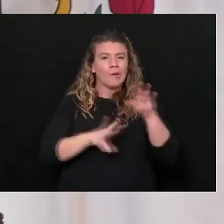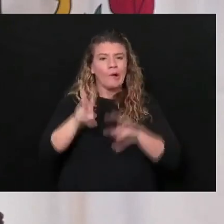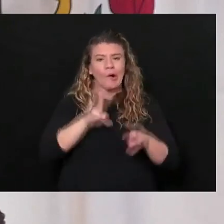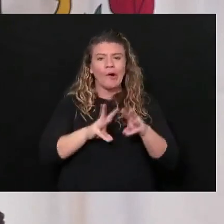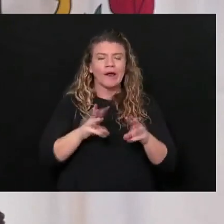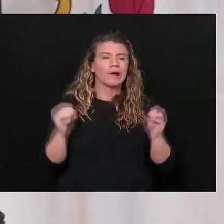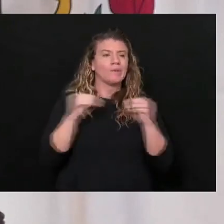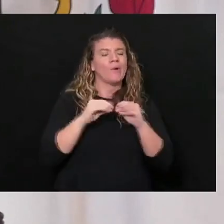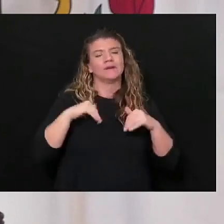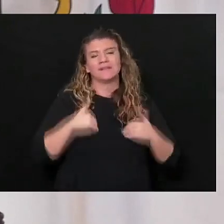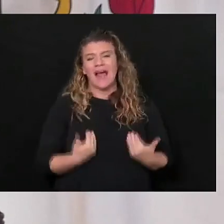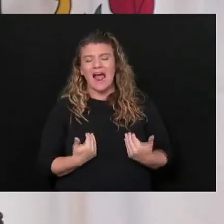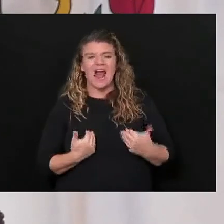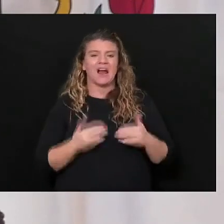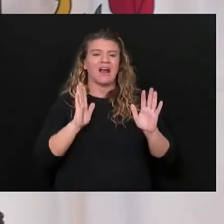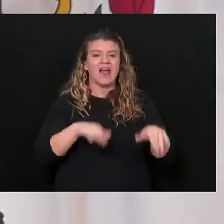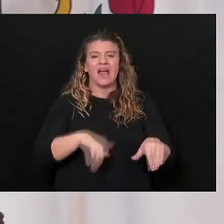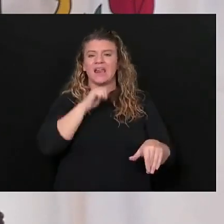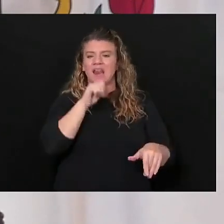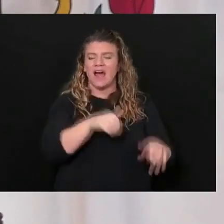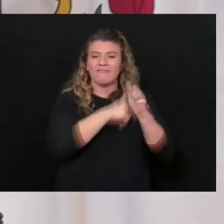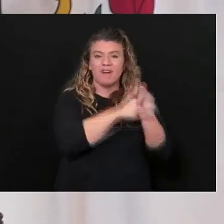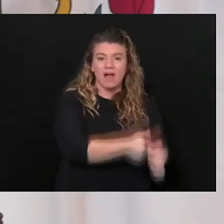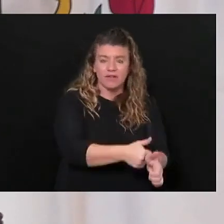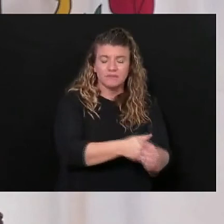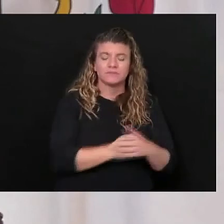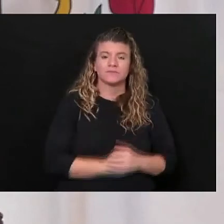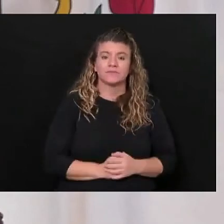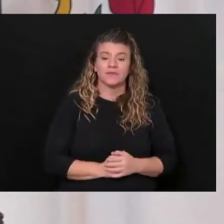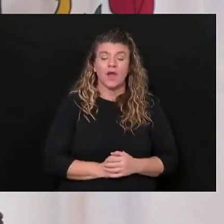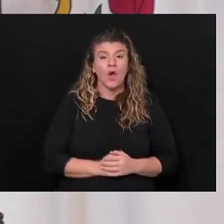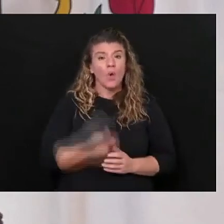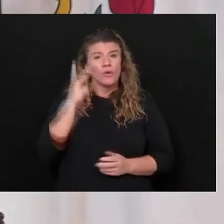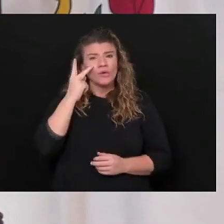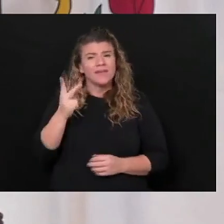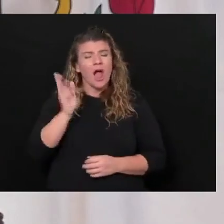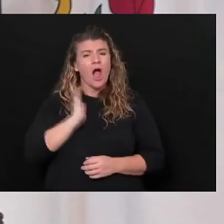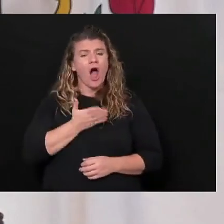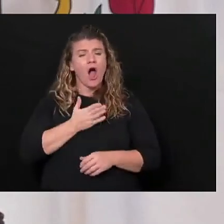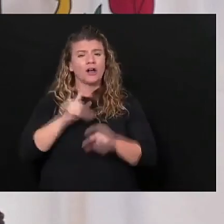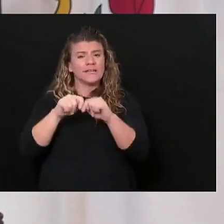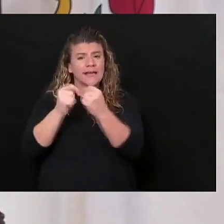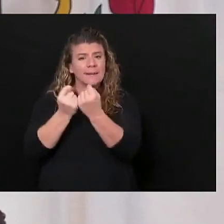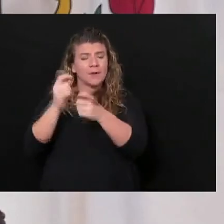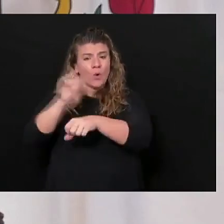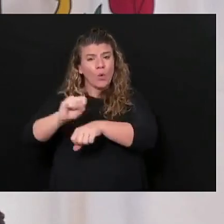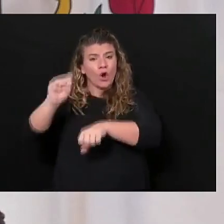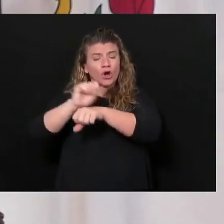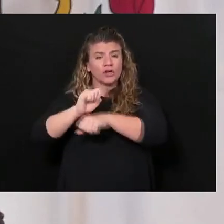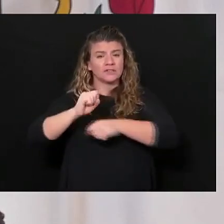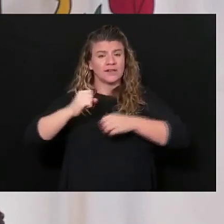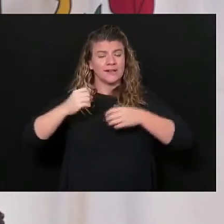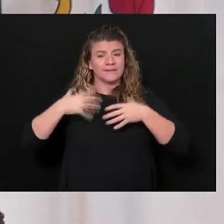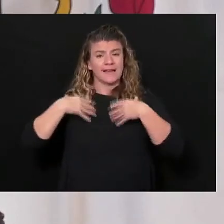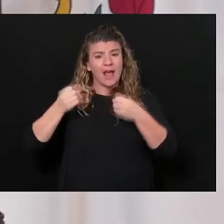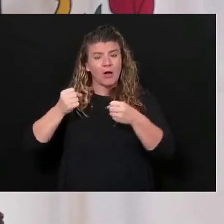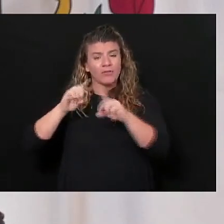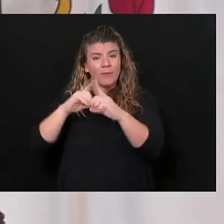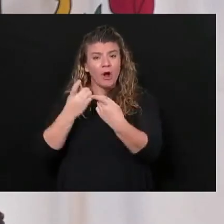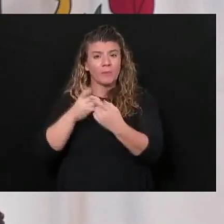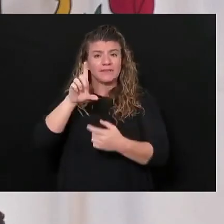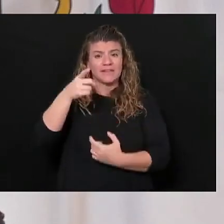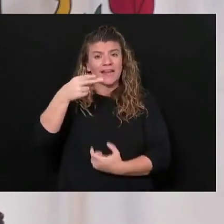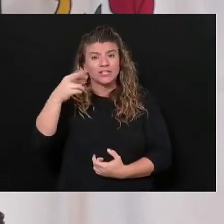Now, from the standpoint of our workers, our National Guard and our local health departments and DHHR and all of